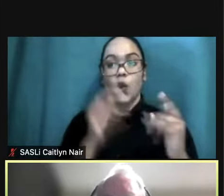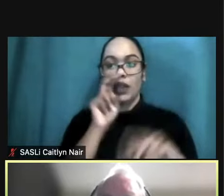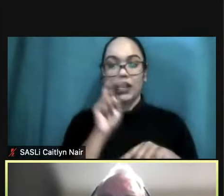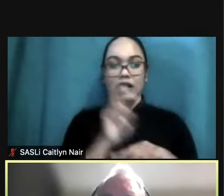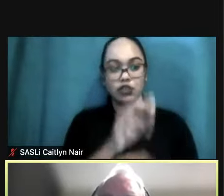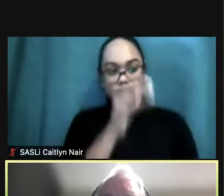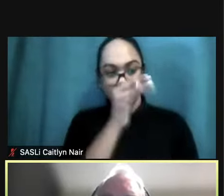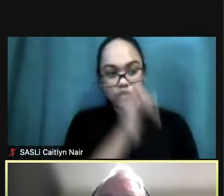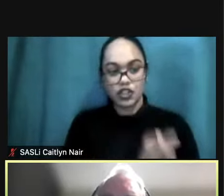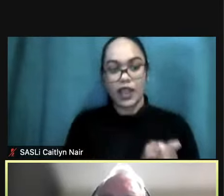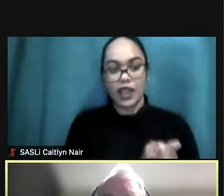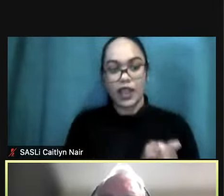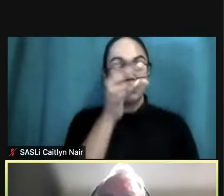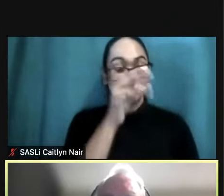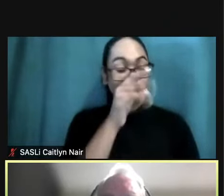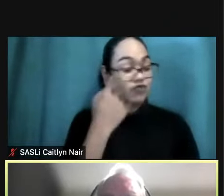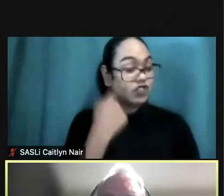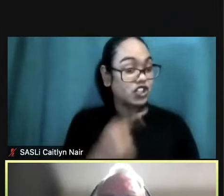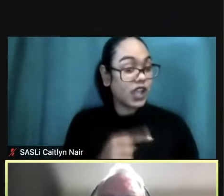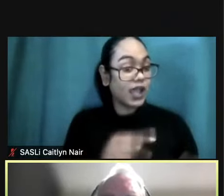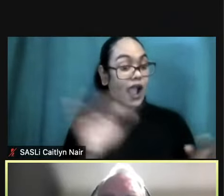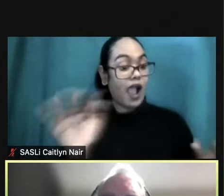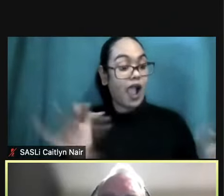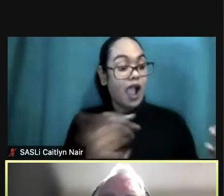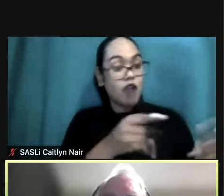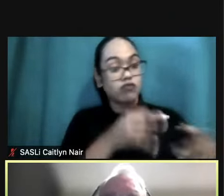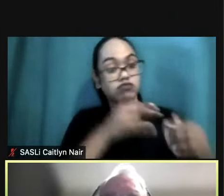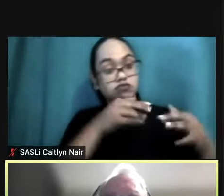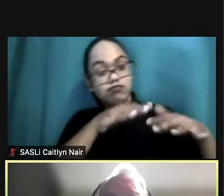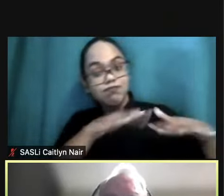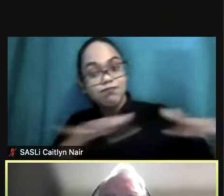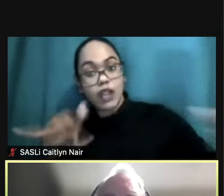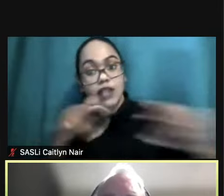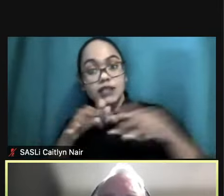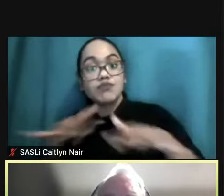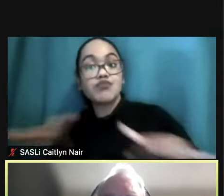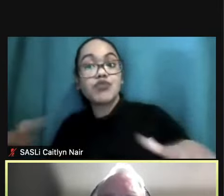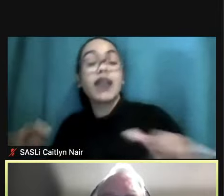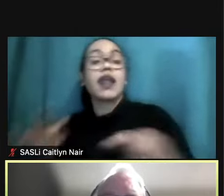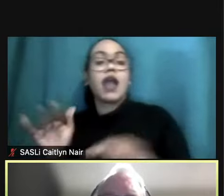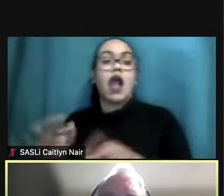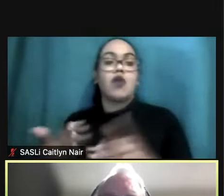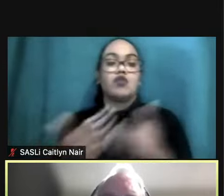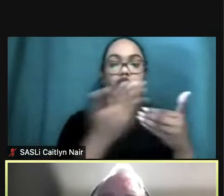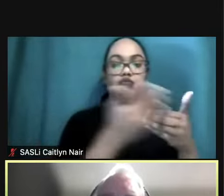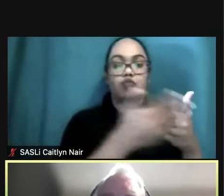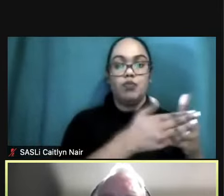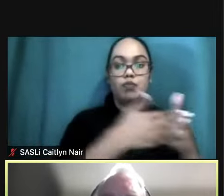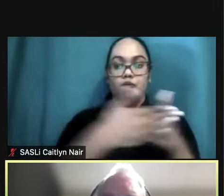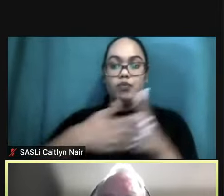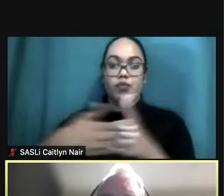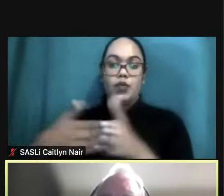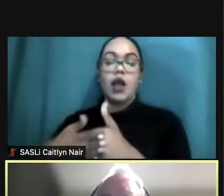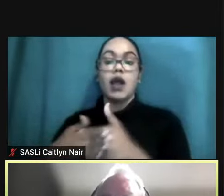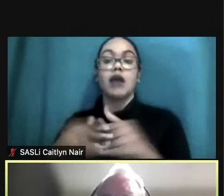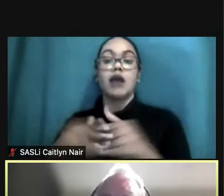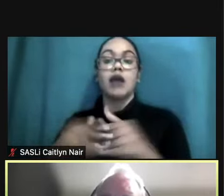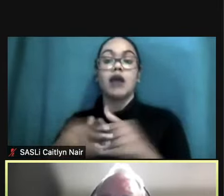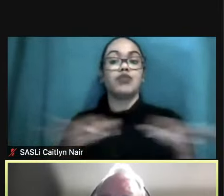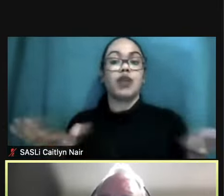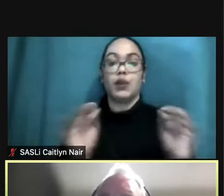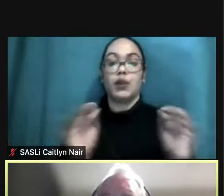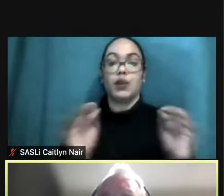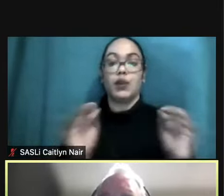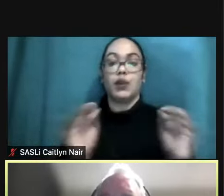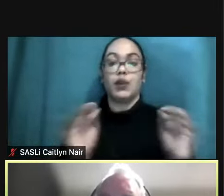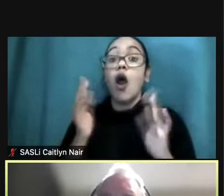we've detected this new variant that, as Tullio has mentioned, has got this complicated numerical name, but probably by tomorrow